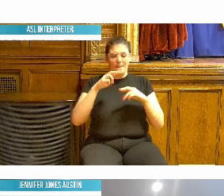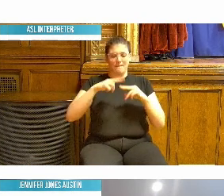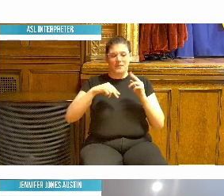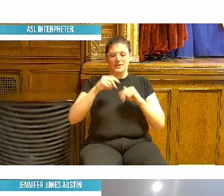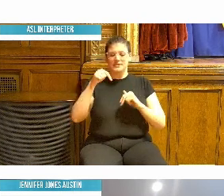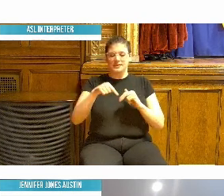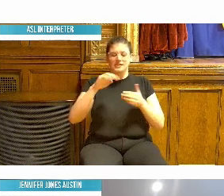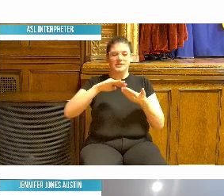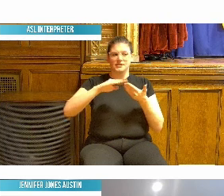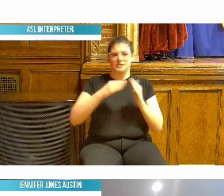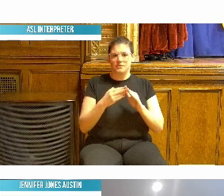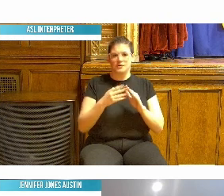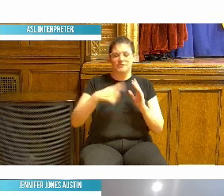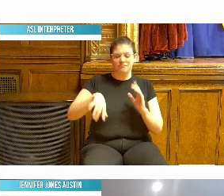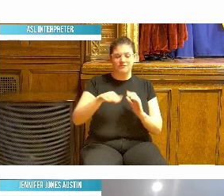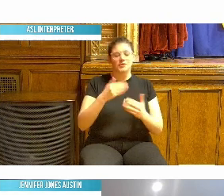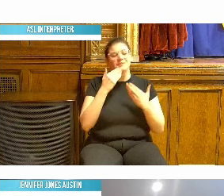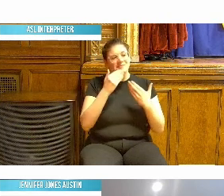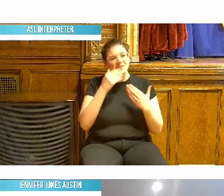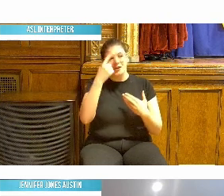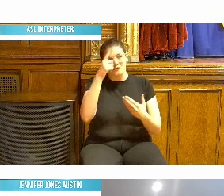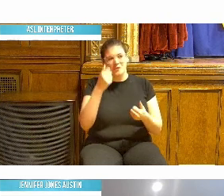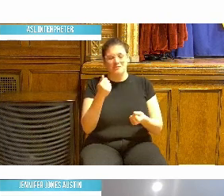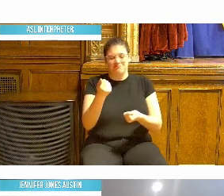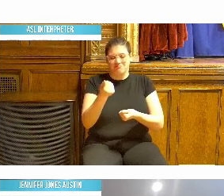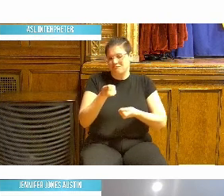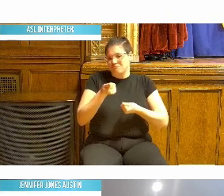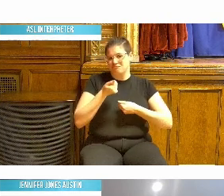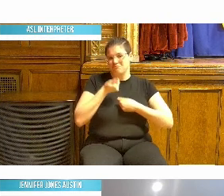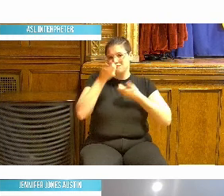much for letting me share.